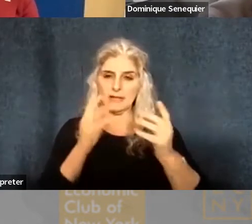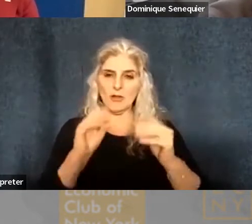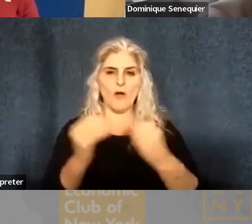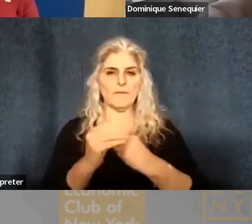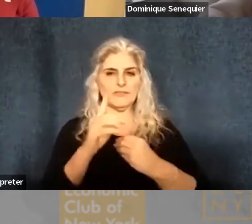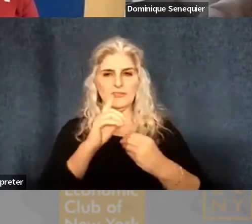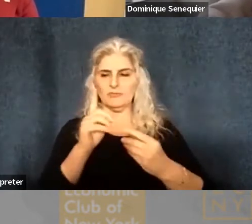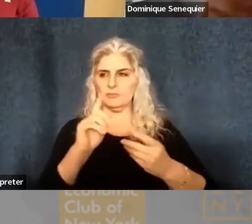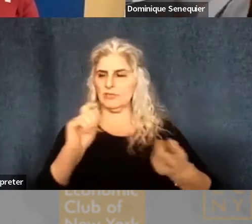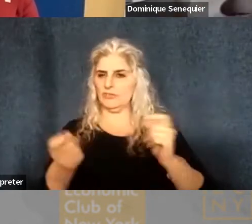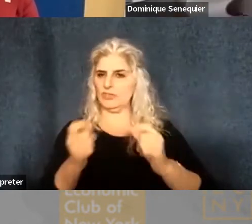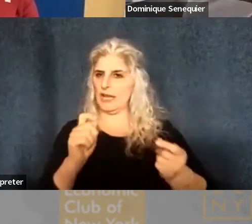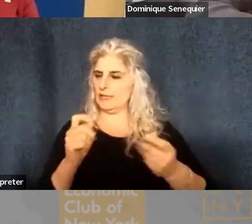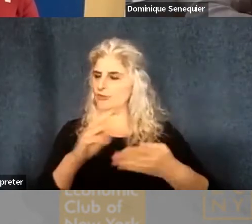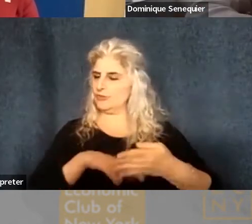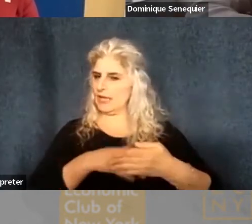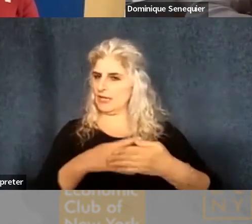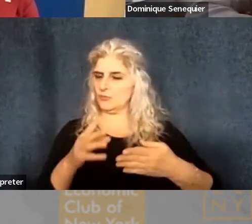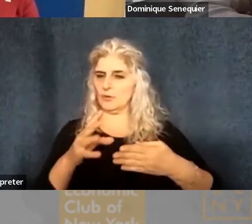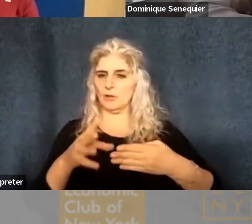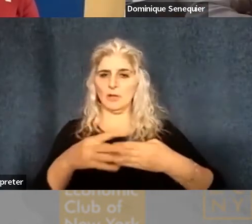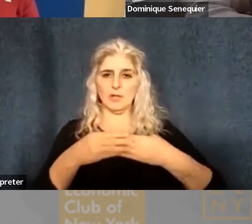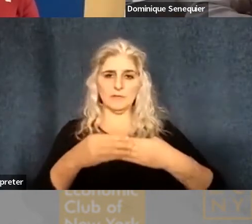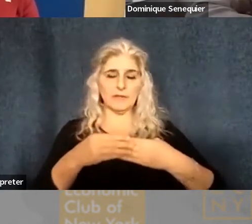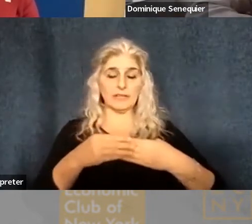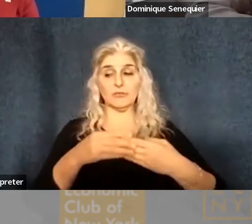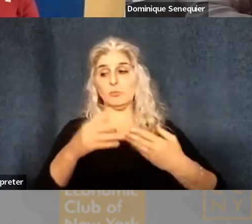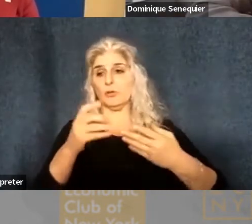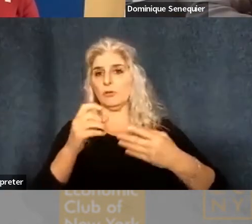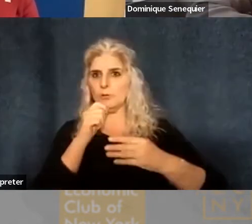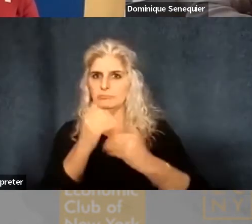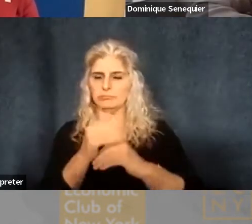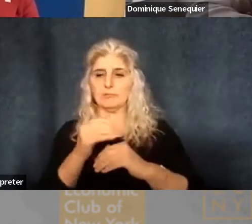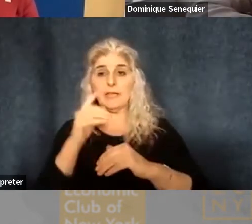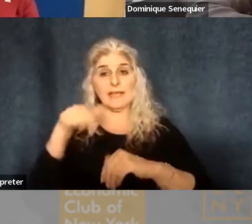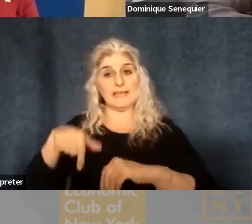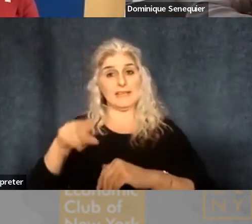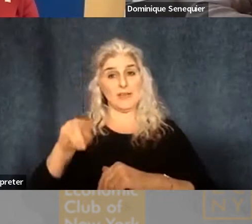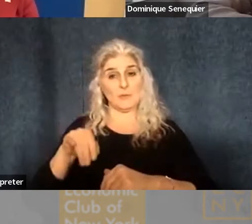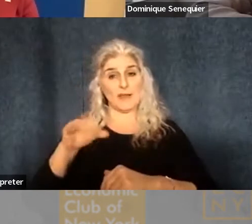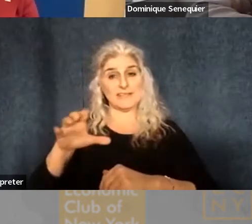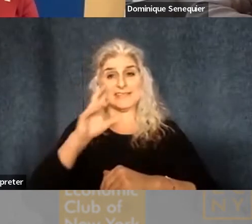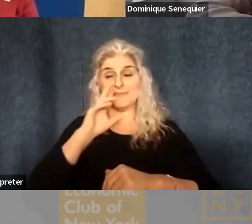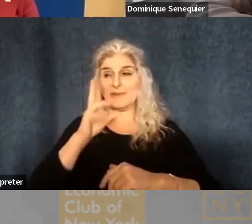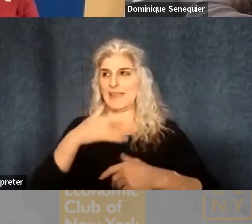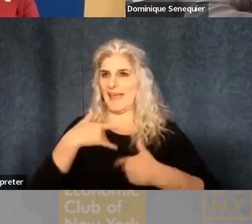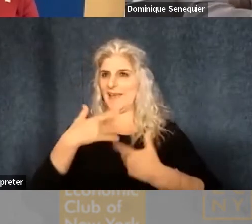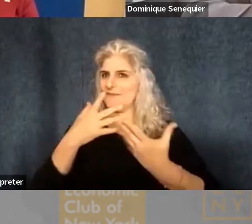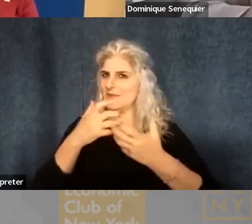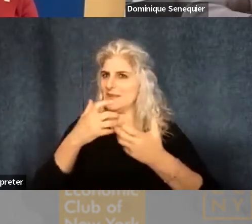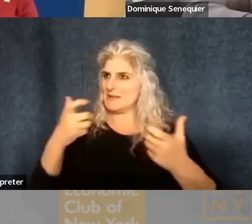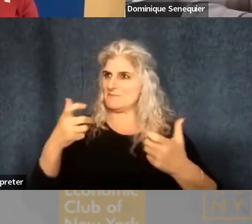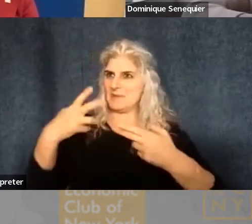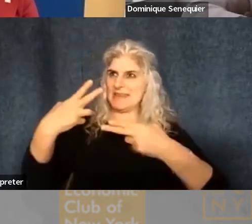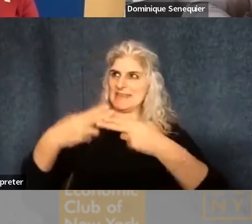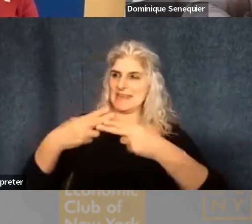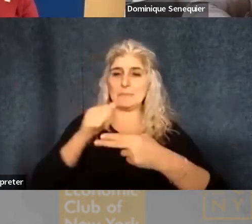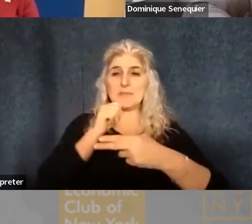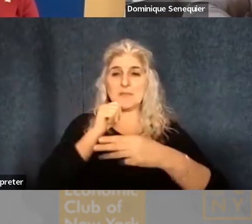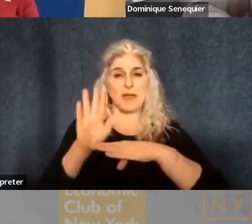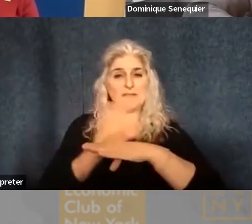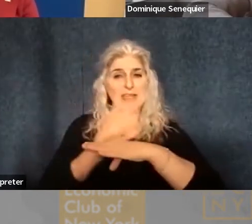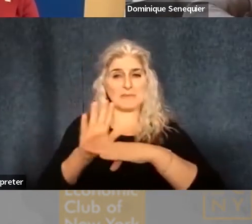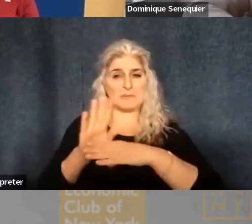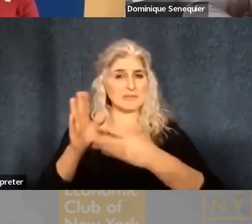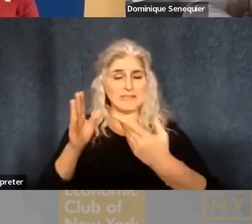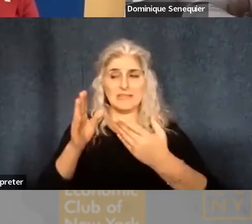different flexible schedules. Here in New York, it's a lot of push-pull, especially among the banking and private equity businesses